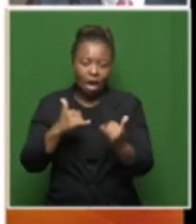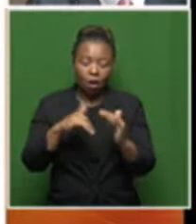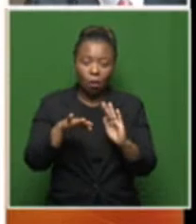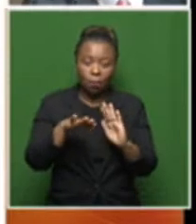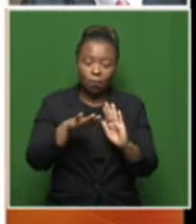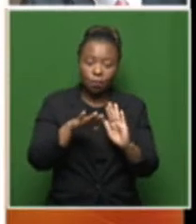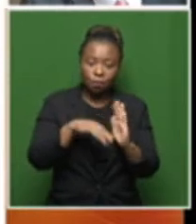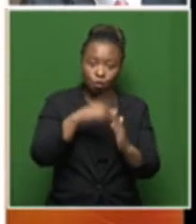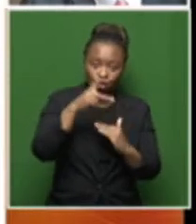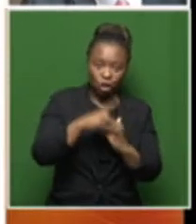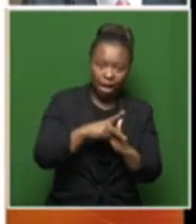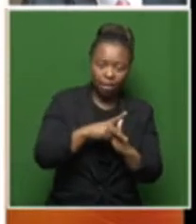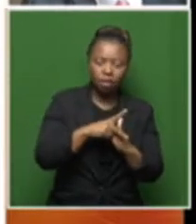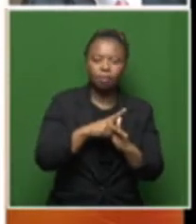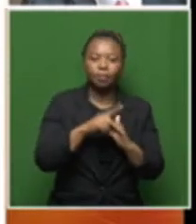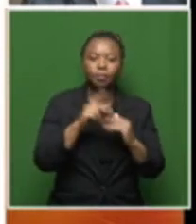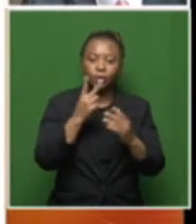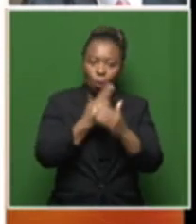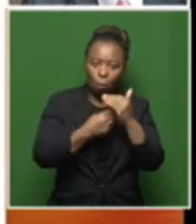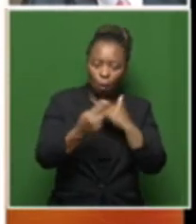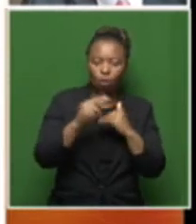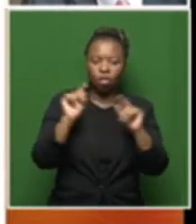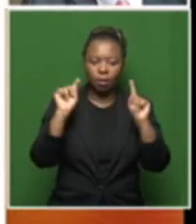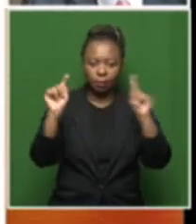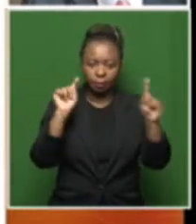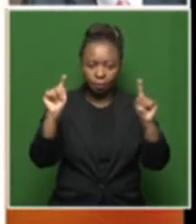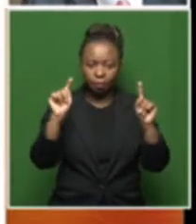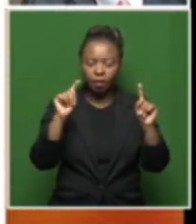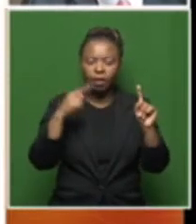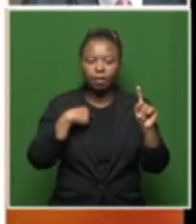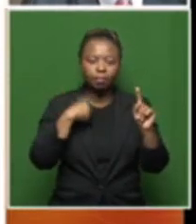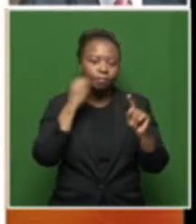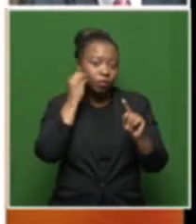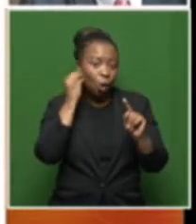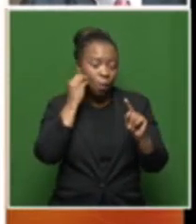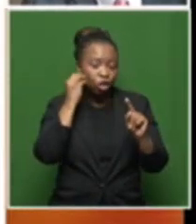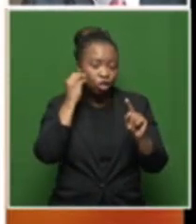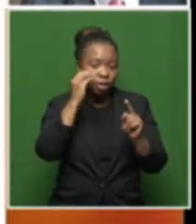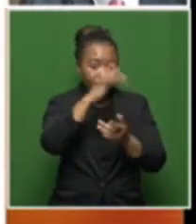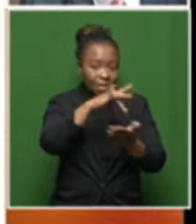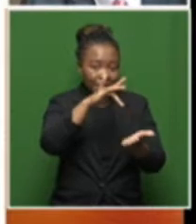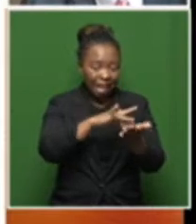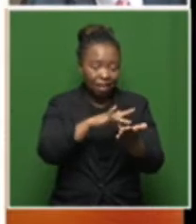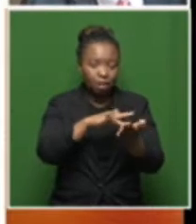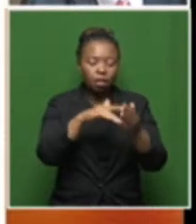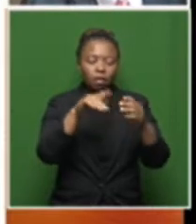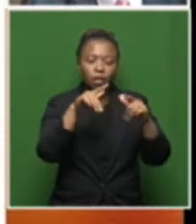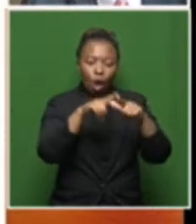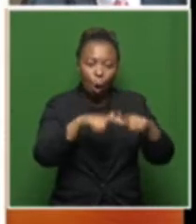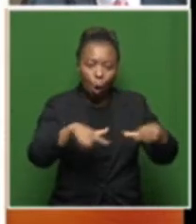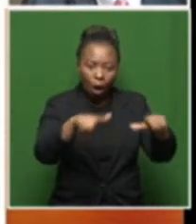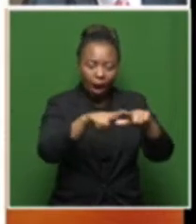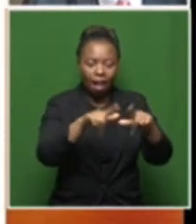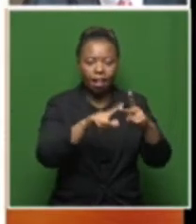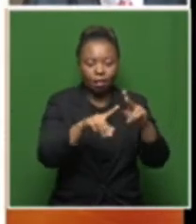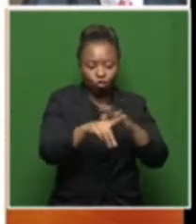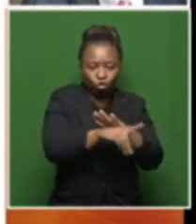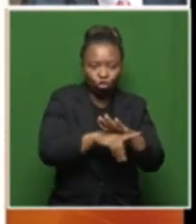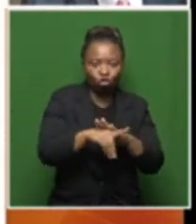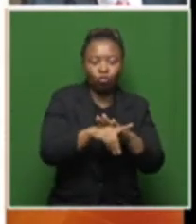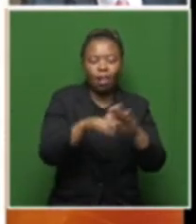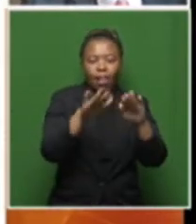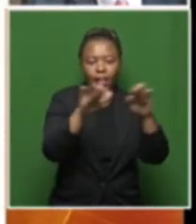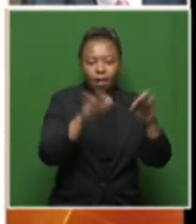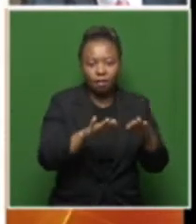and the private sector where we examine the data at site level, at local government level, and at district level on